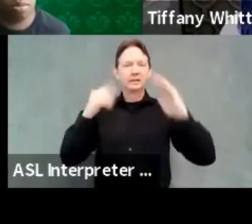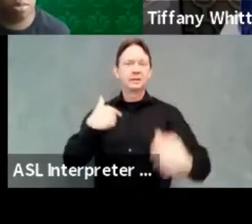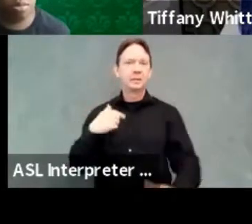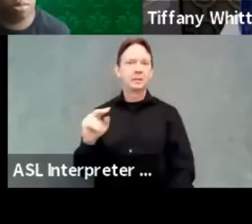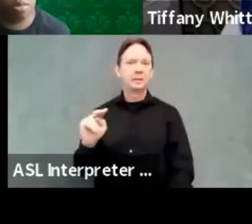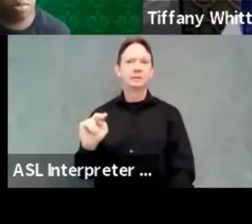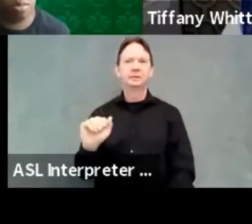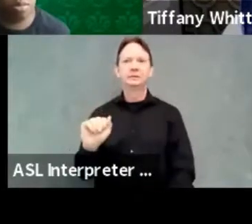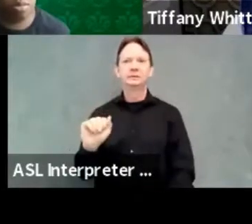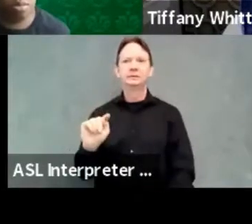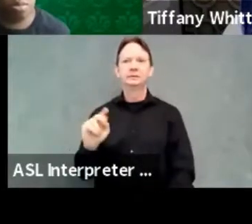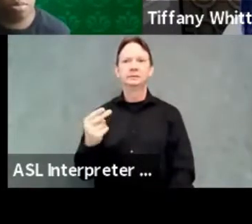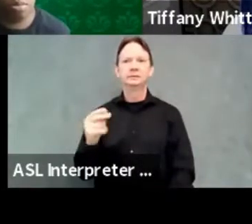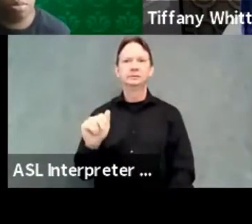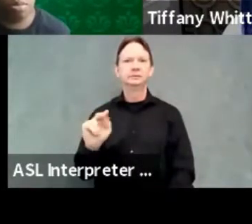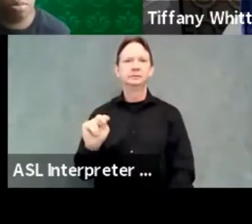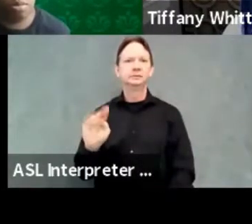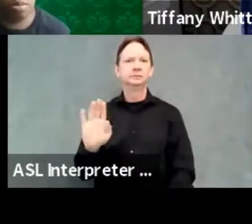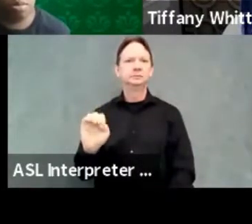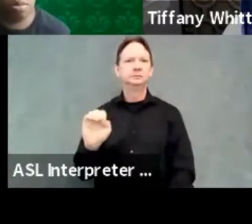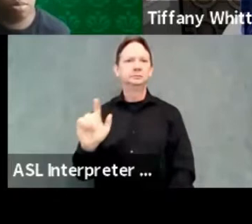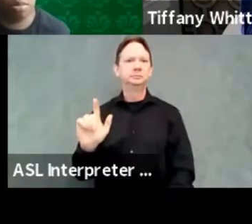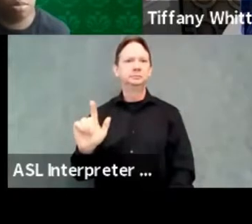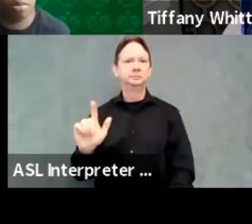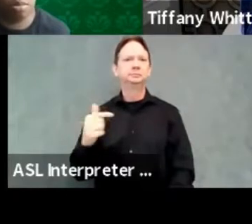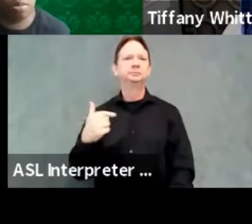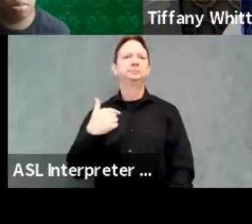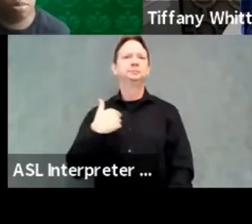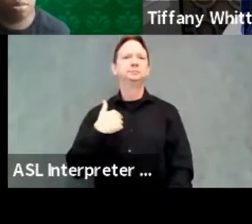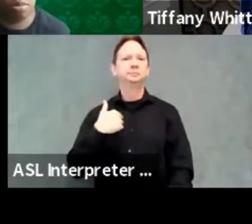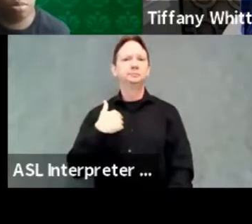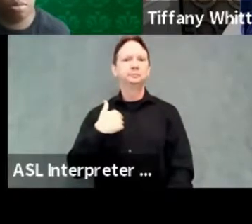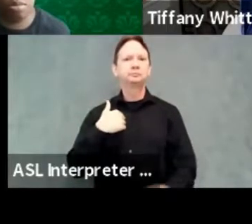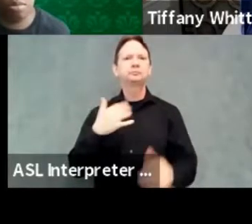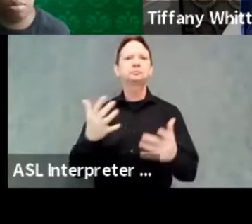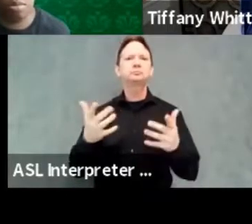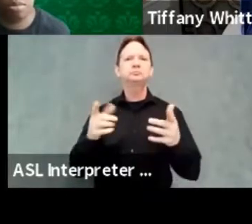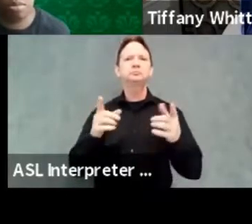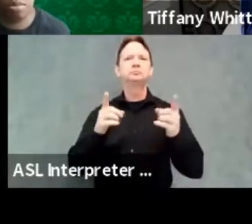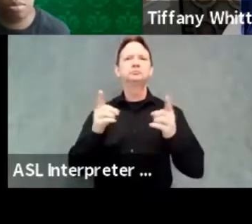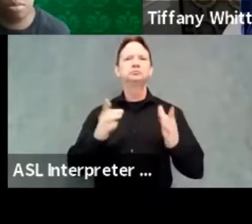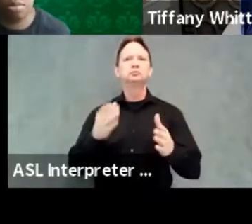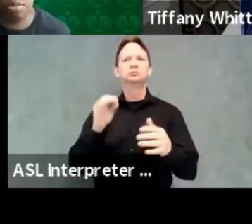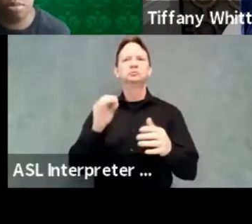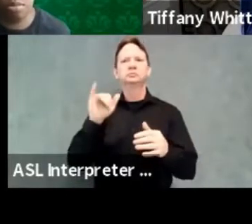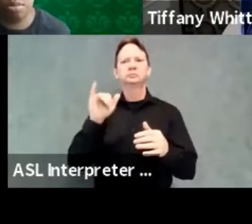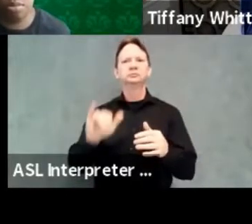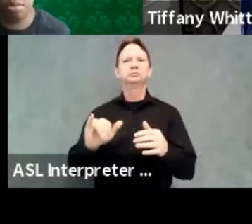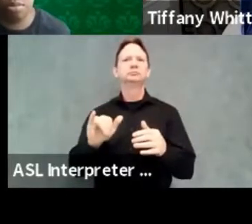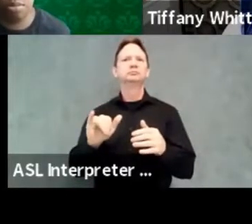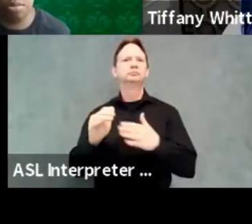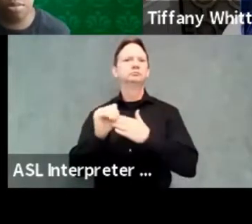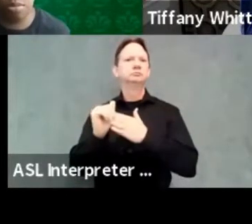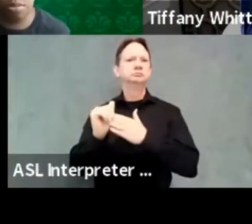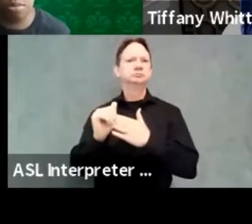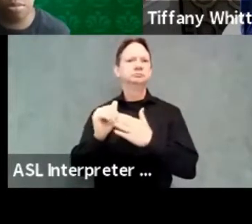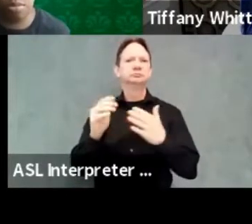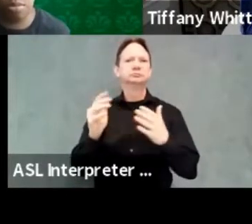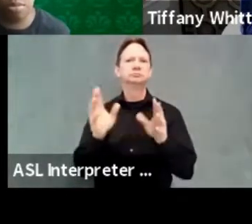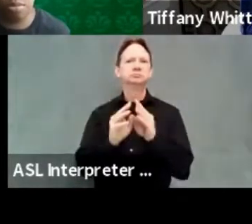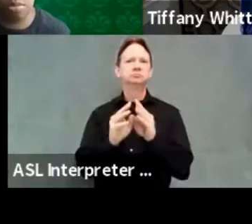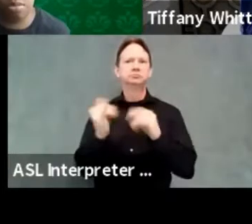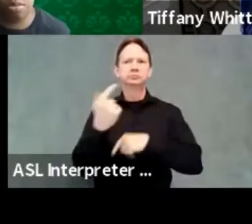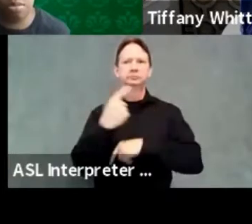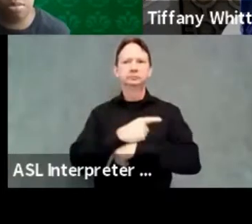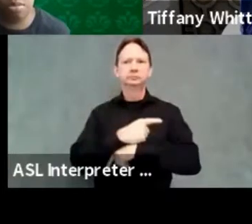Special Projects at AERA. And as Michelle said, I'm basically your primary point of contact for most of the things that you will be responsible for